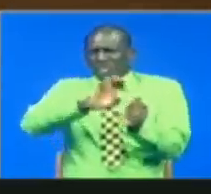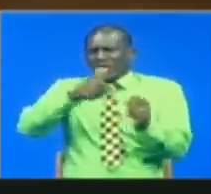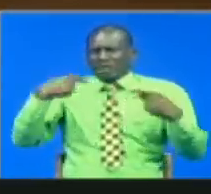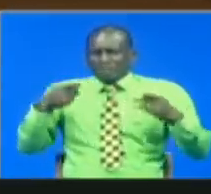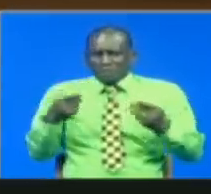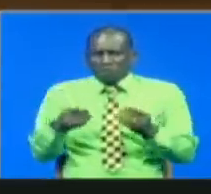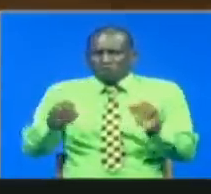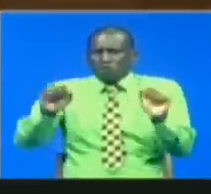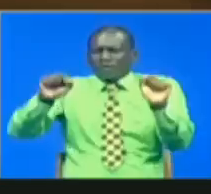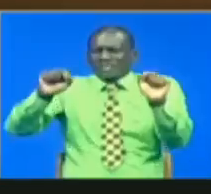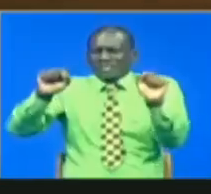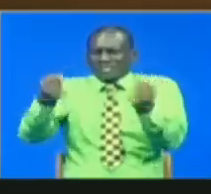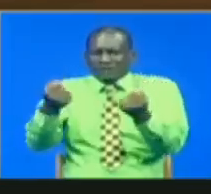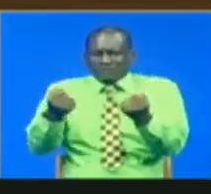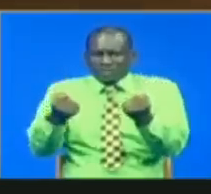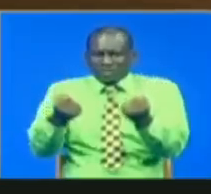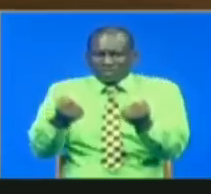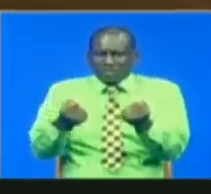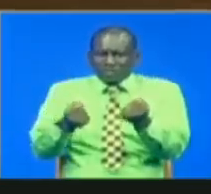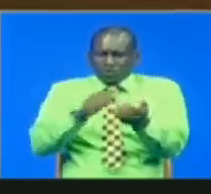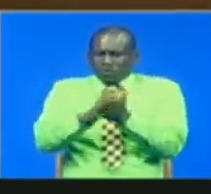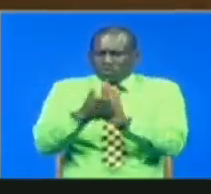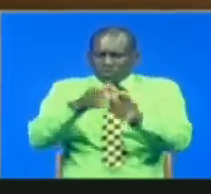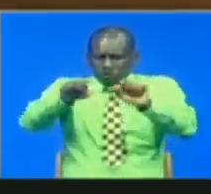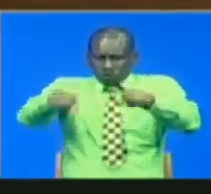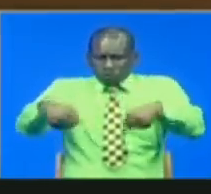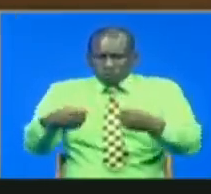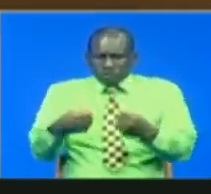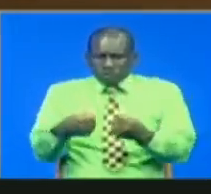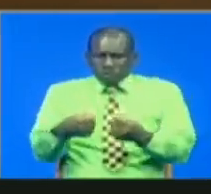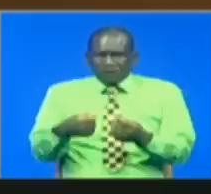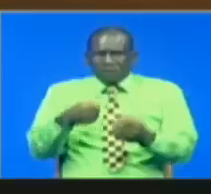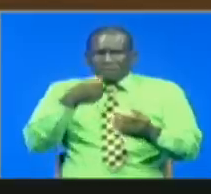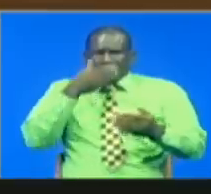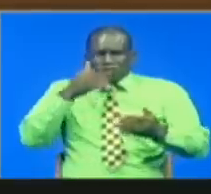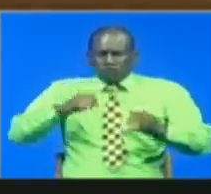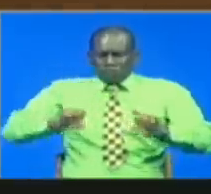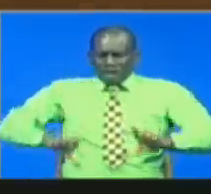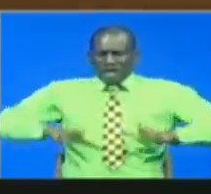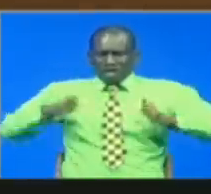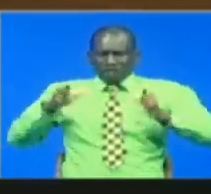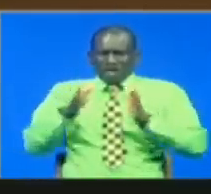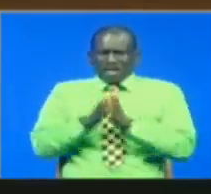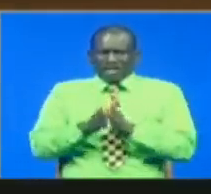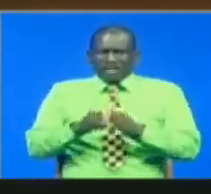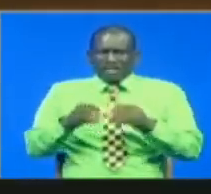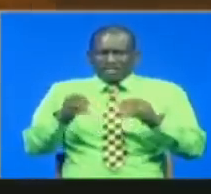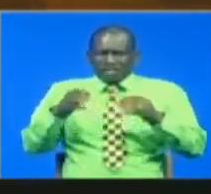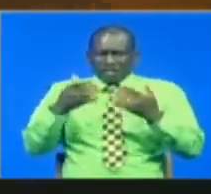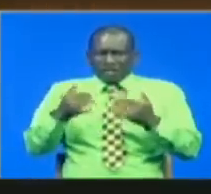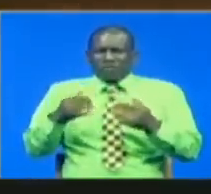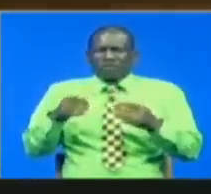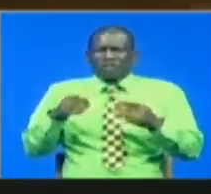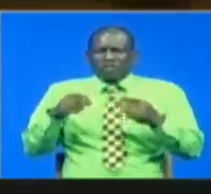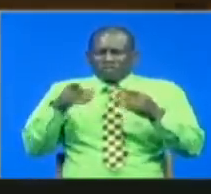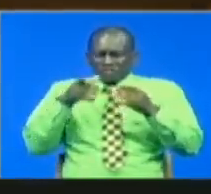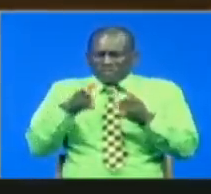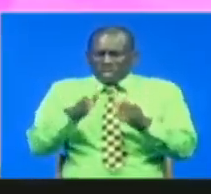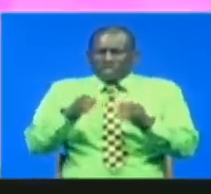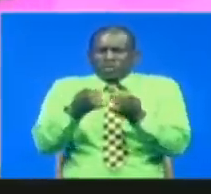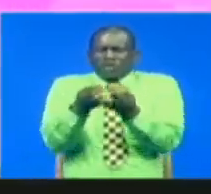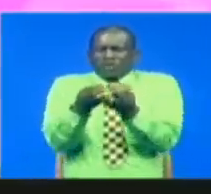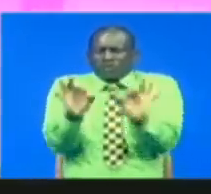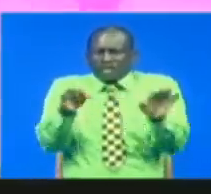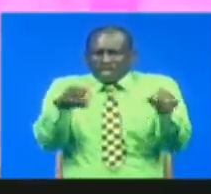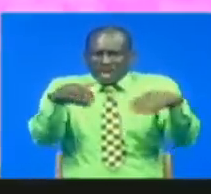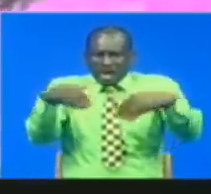finally rescued. Barefoot, glad to be alive and unscathed, the hostages filed out of the building and into the arms of